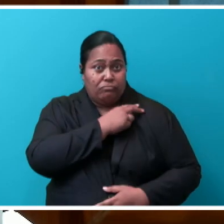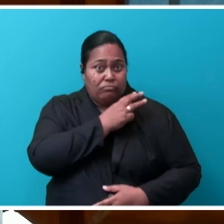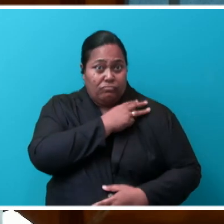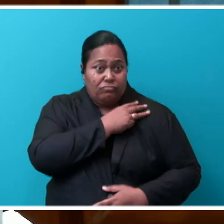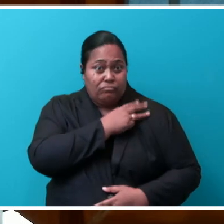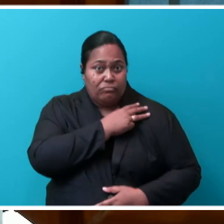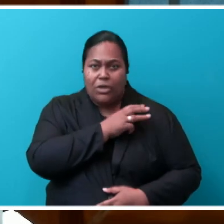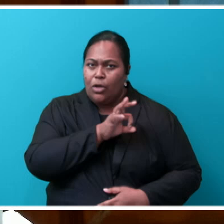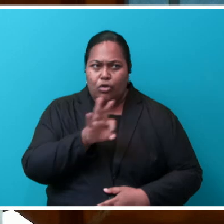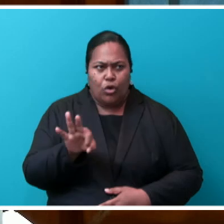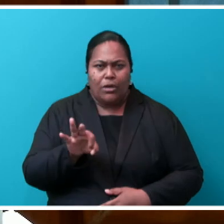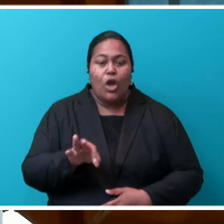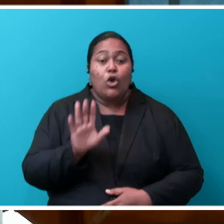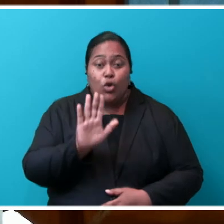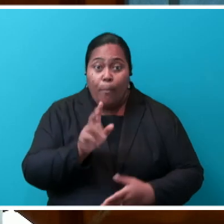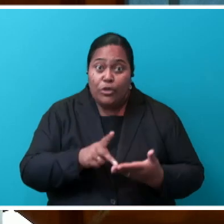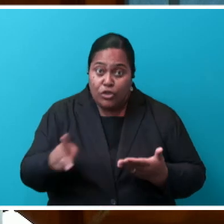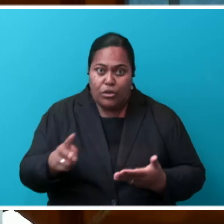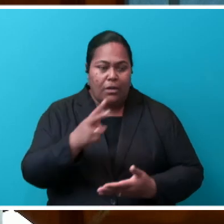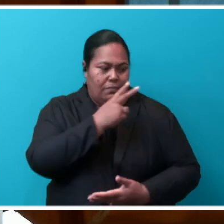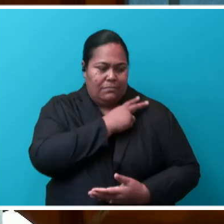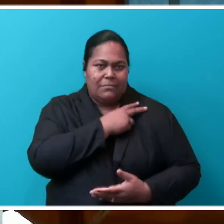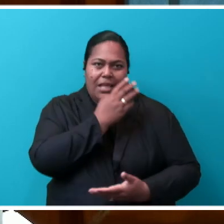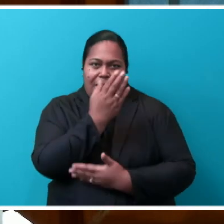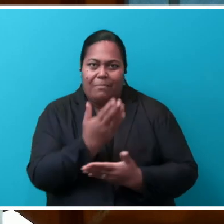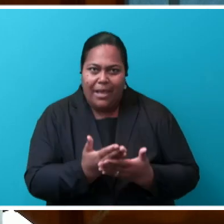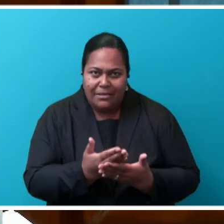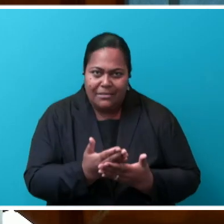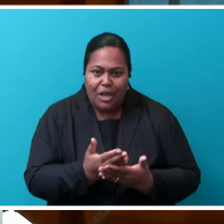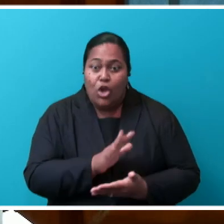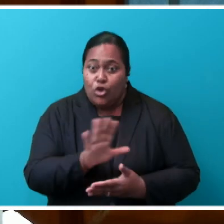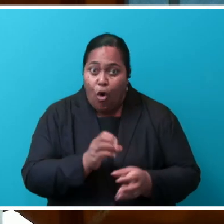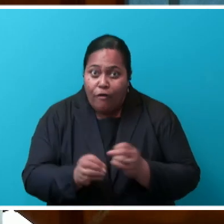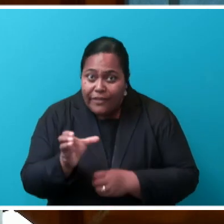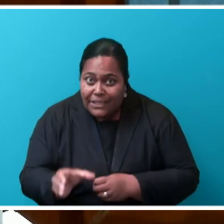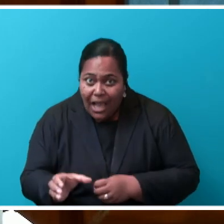but is attached to the post they hold. Officers wear the rank and receive the